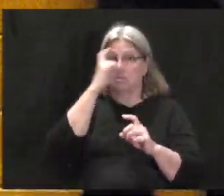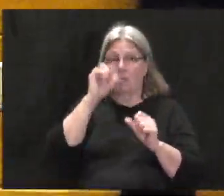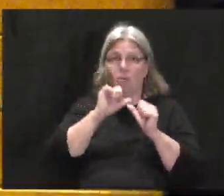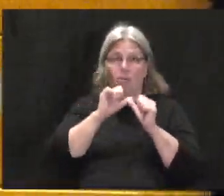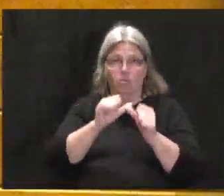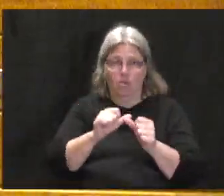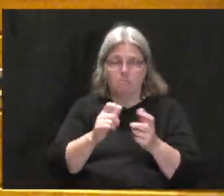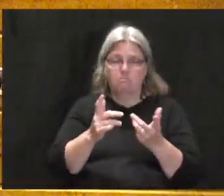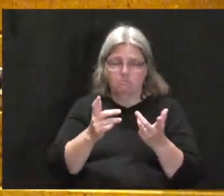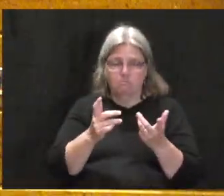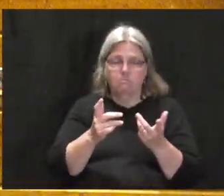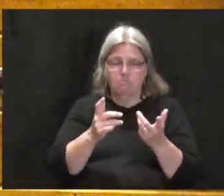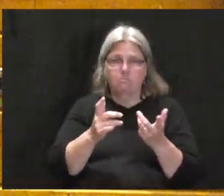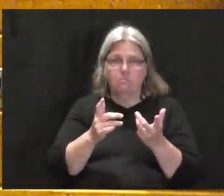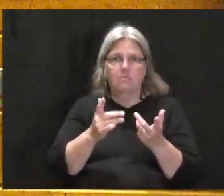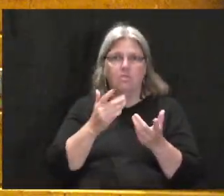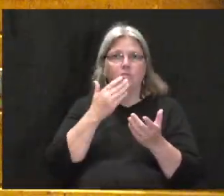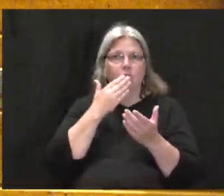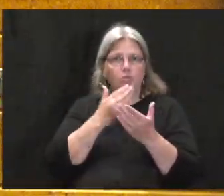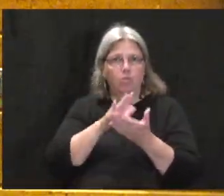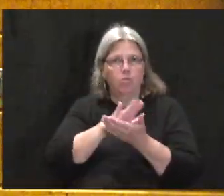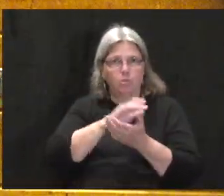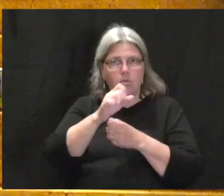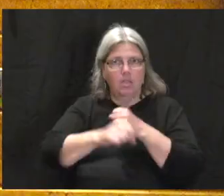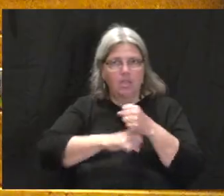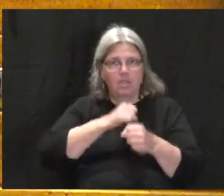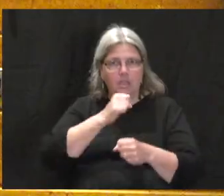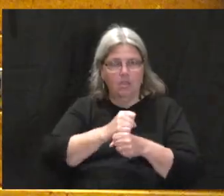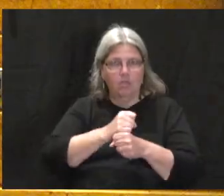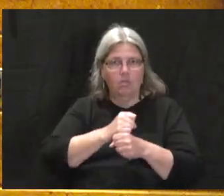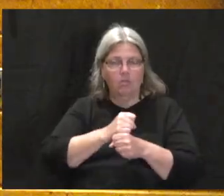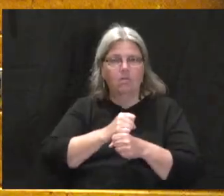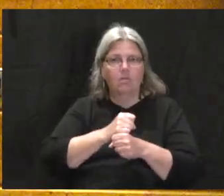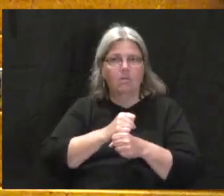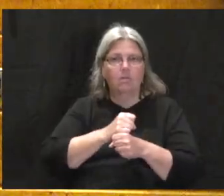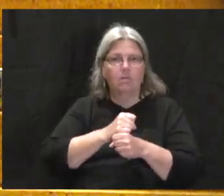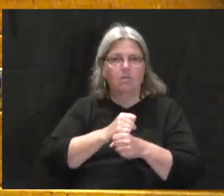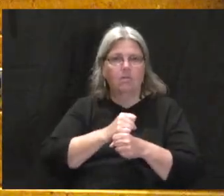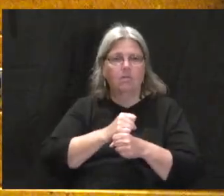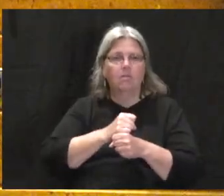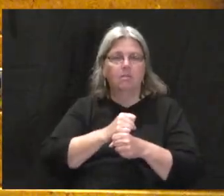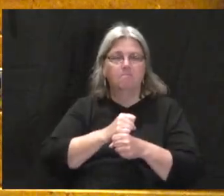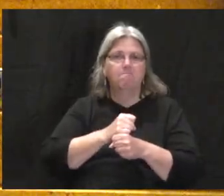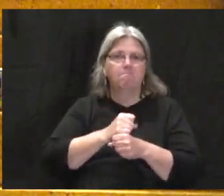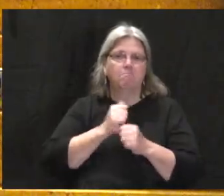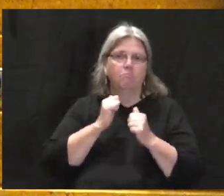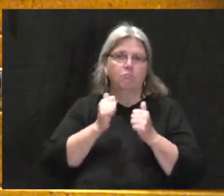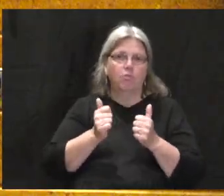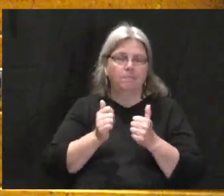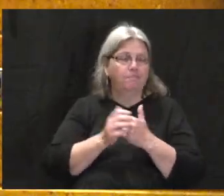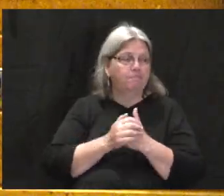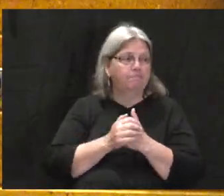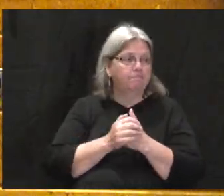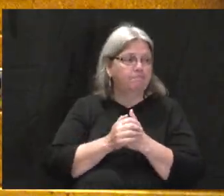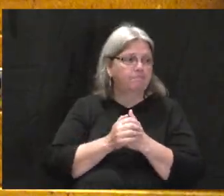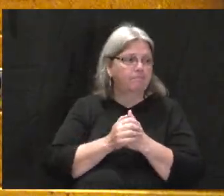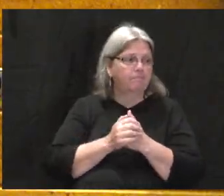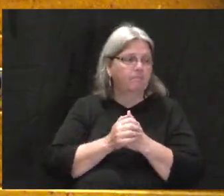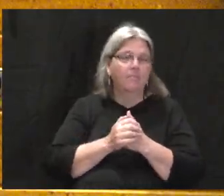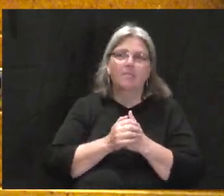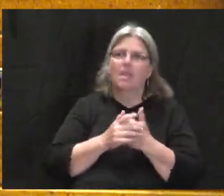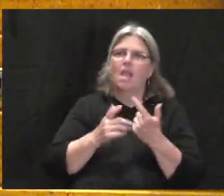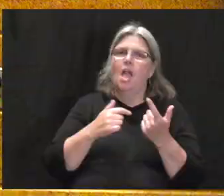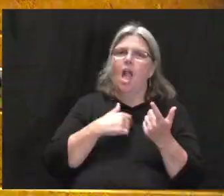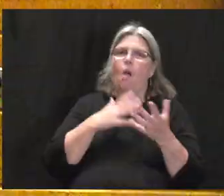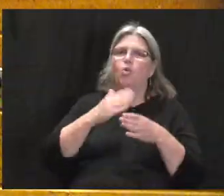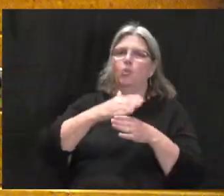I just wanted to end with elections matter, right? We have elections coming up. A lot of the